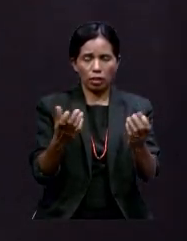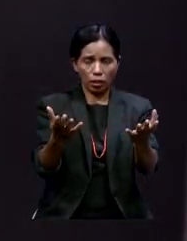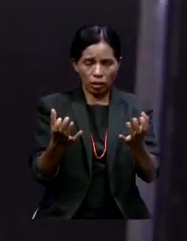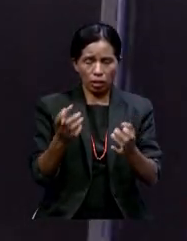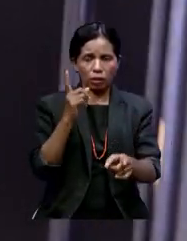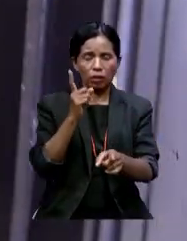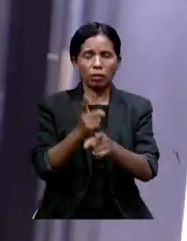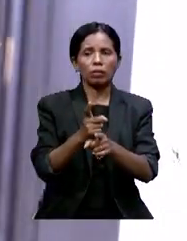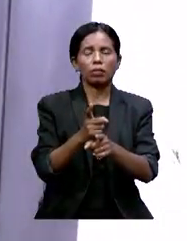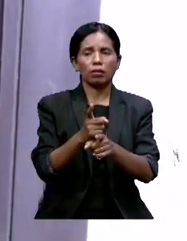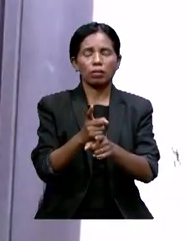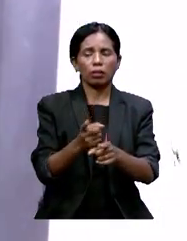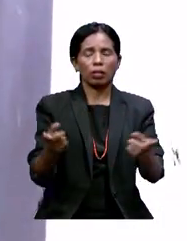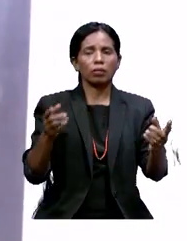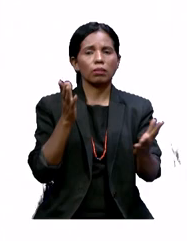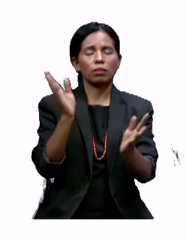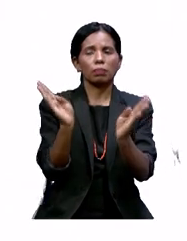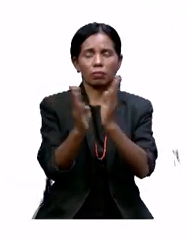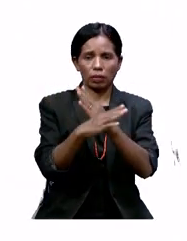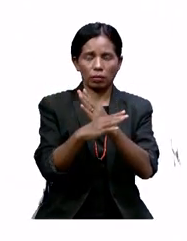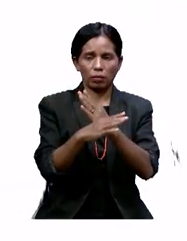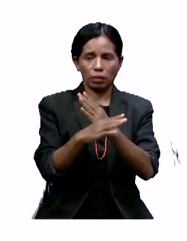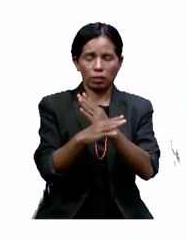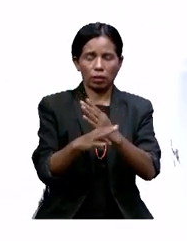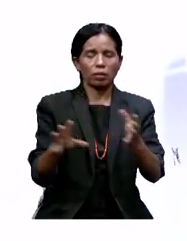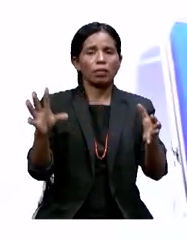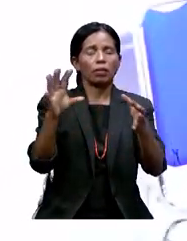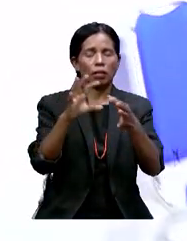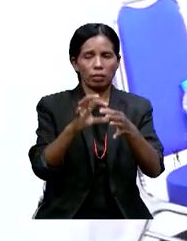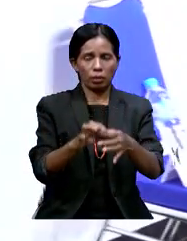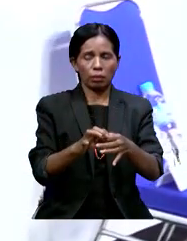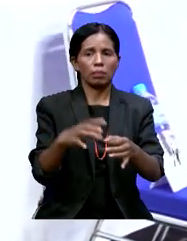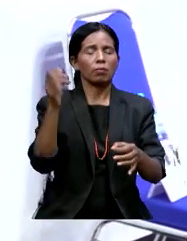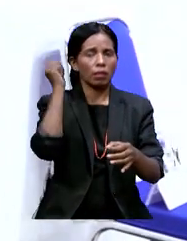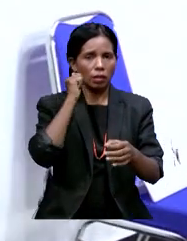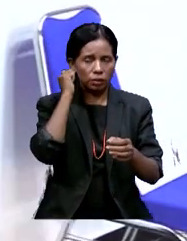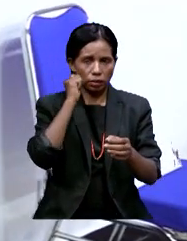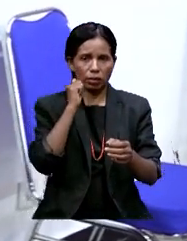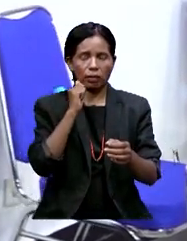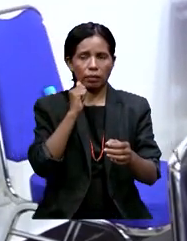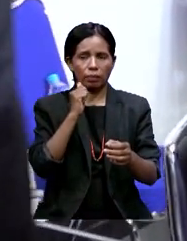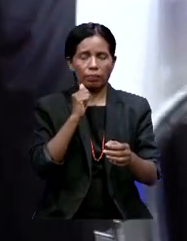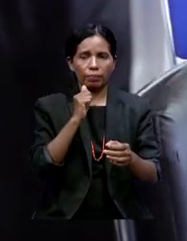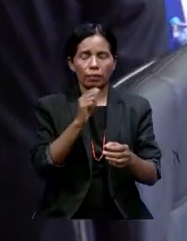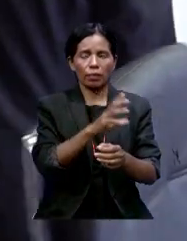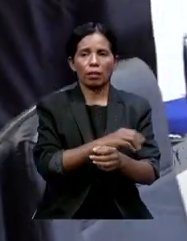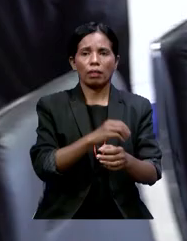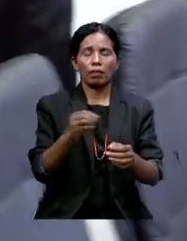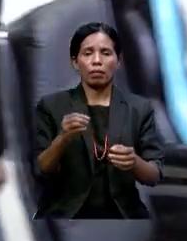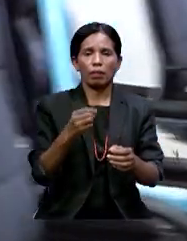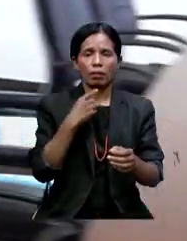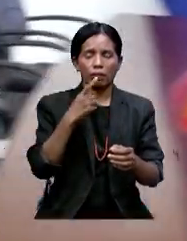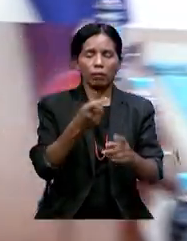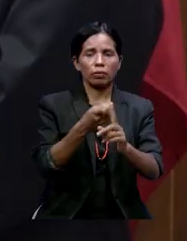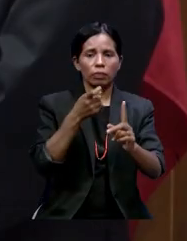in becoming a full member of ASEAN. I already can see that from